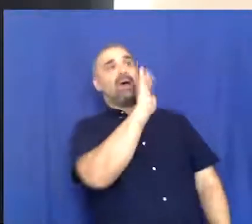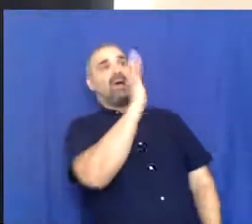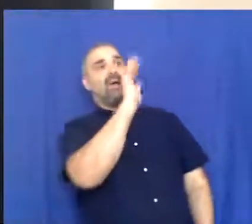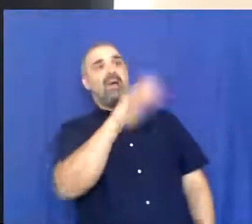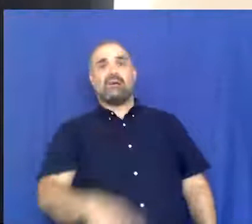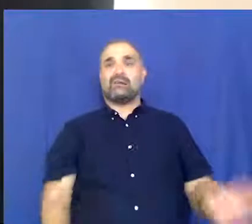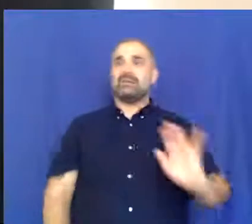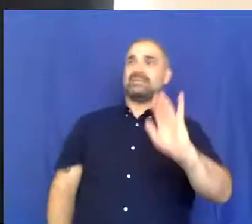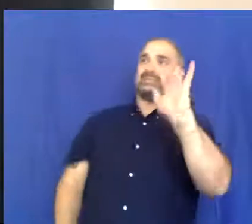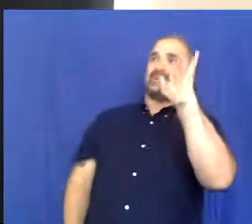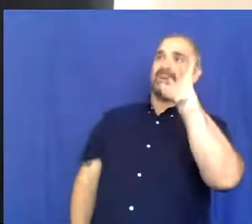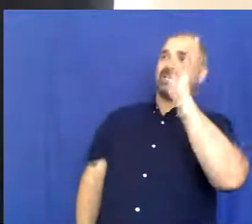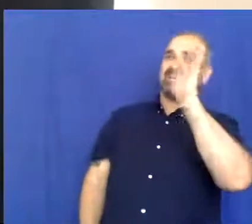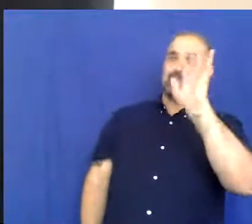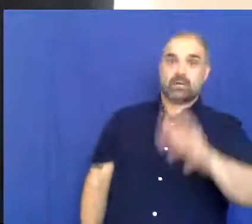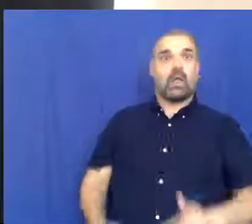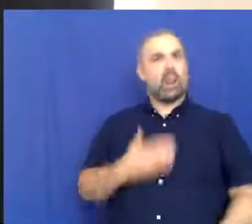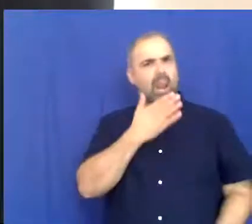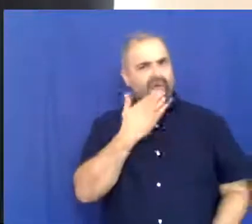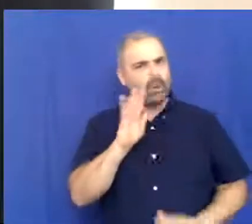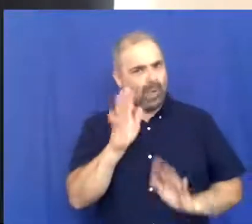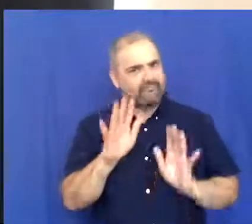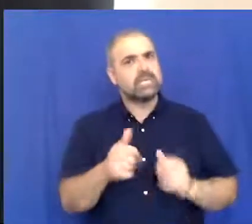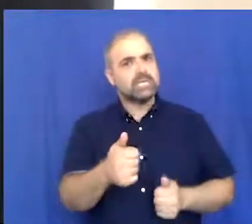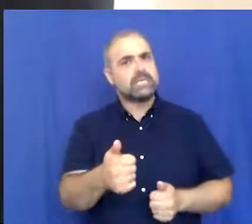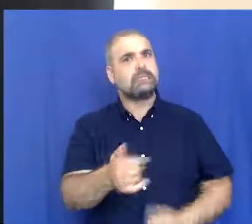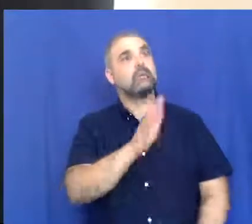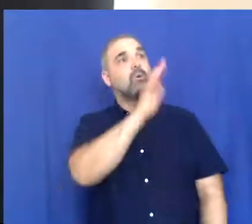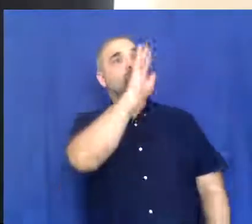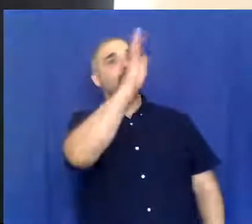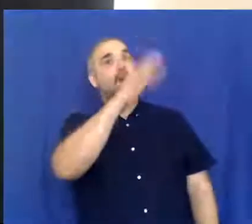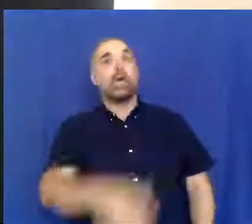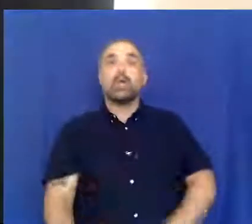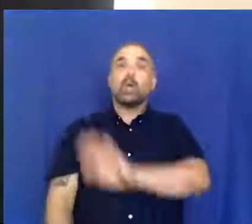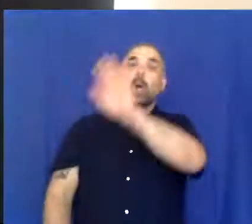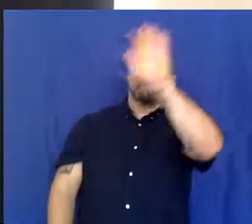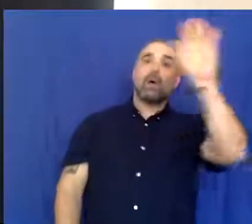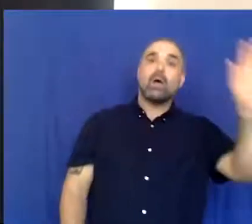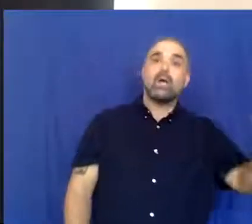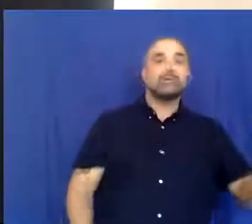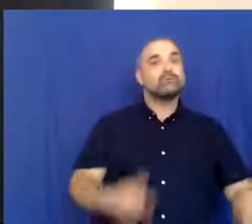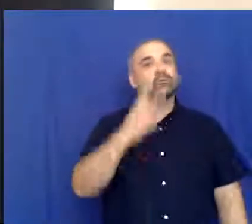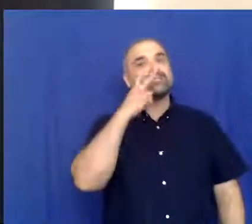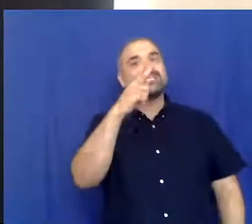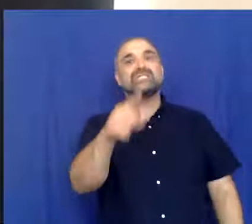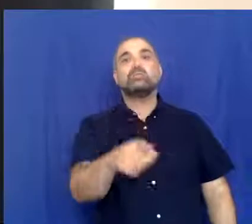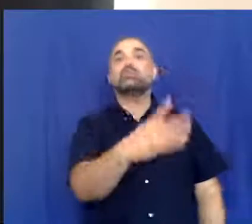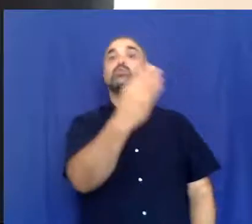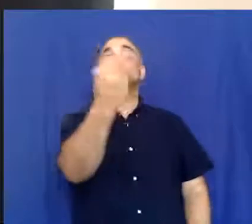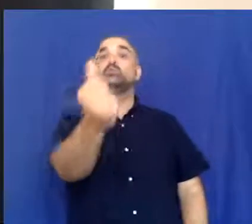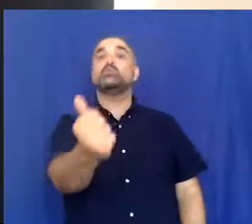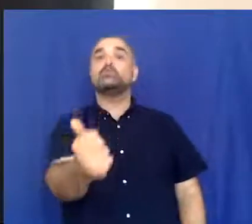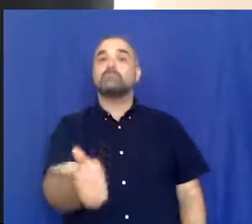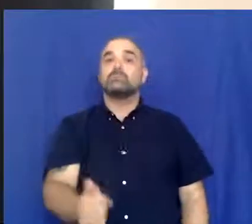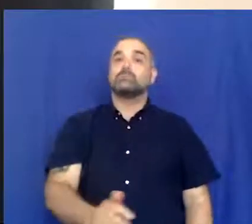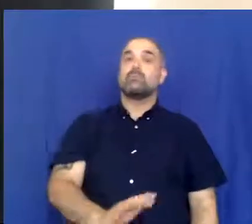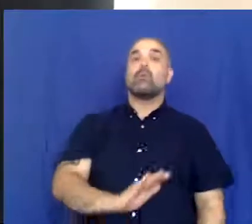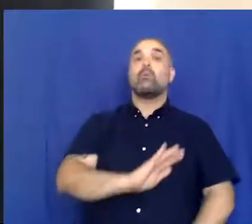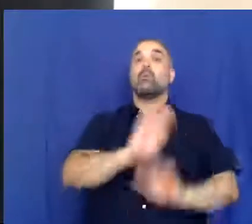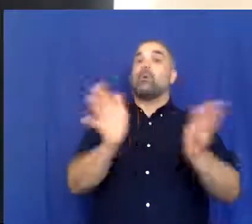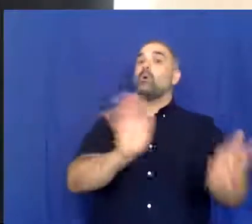So we're going to wave. Lovely waving. Hoyle, goodbye, we'll see